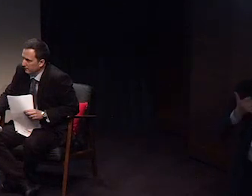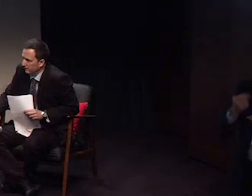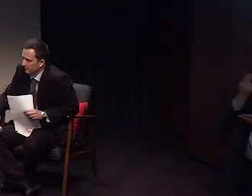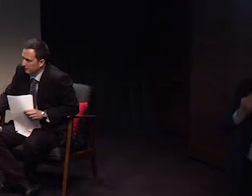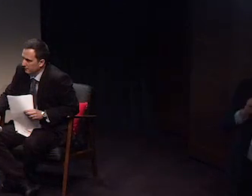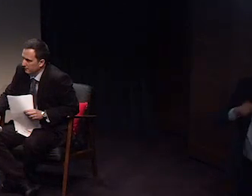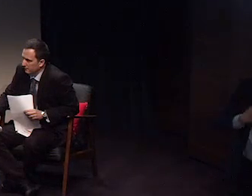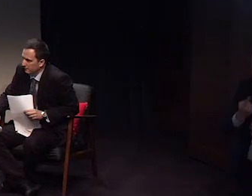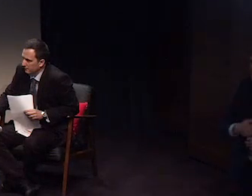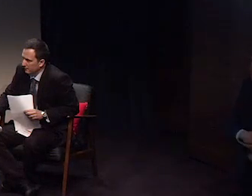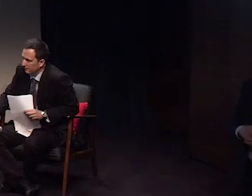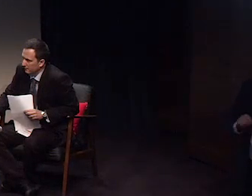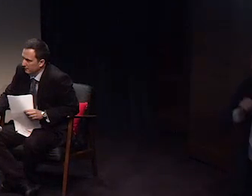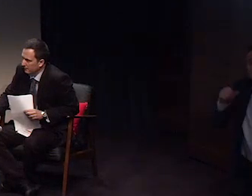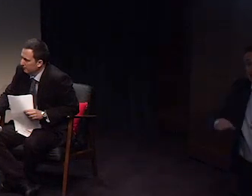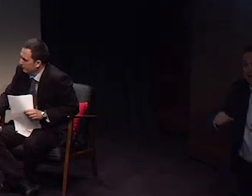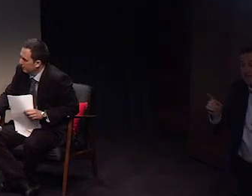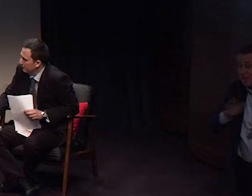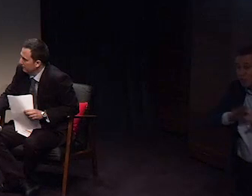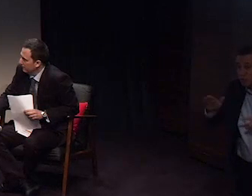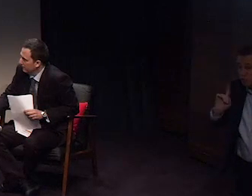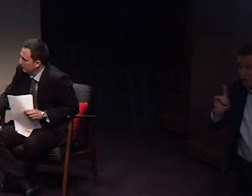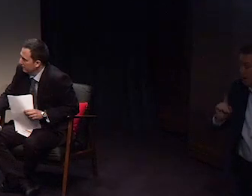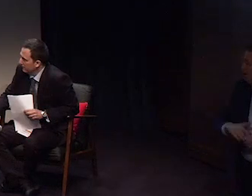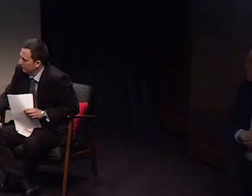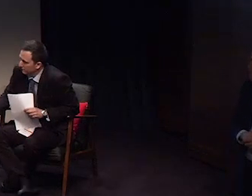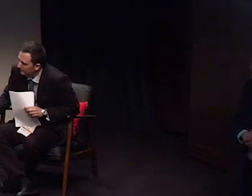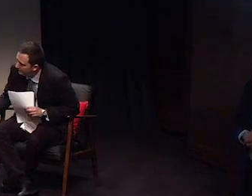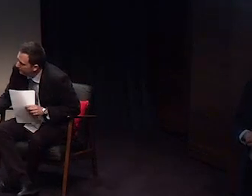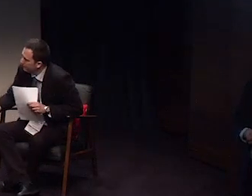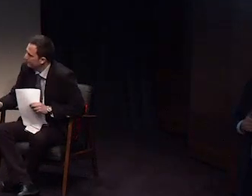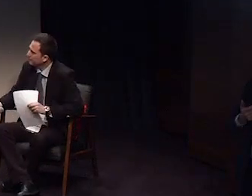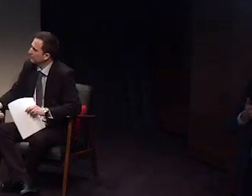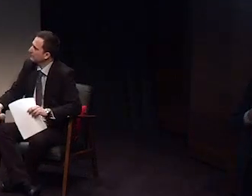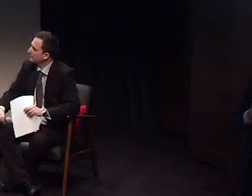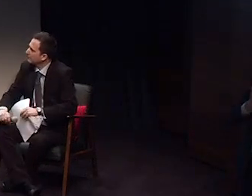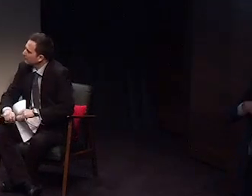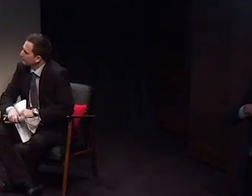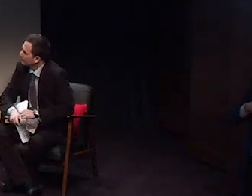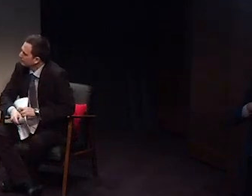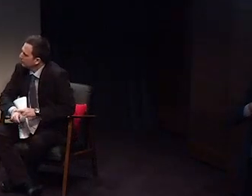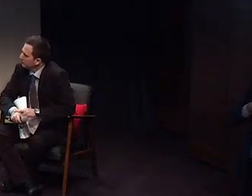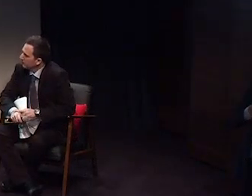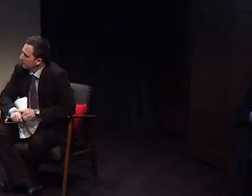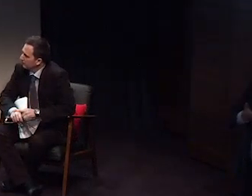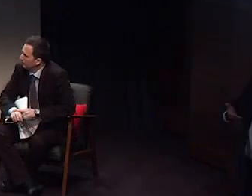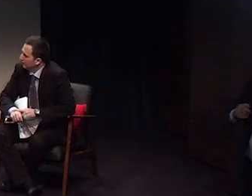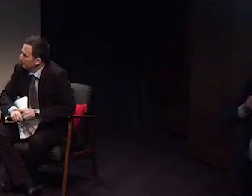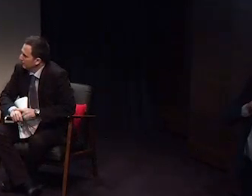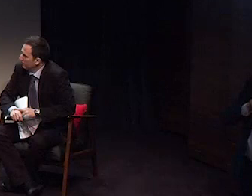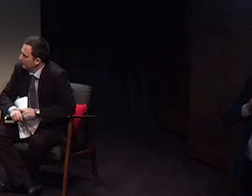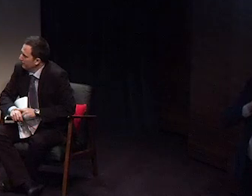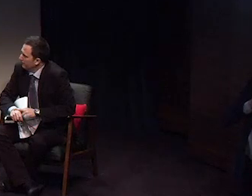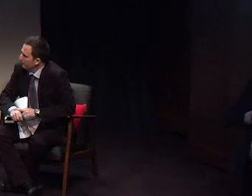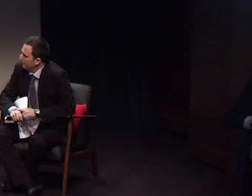project. So what's next? About the technology, we really think that something can be